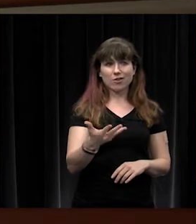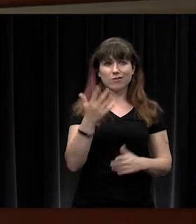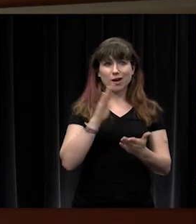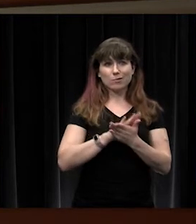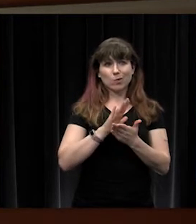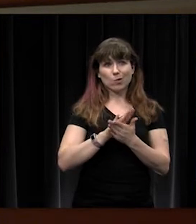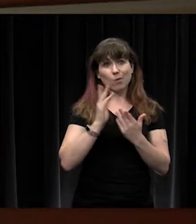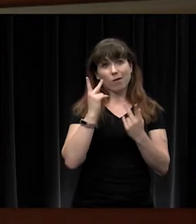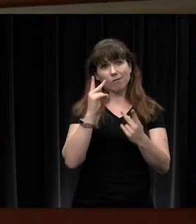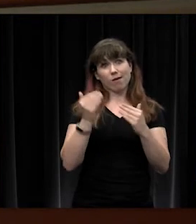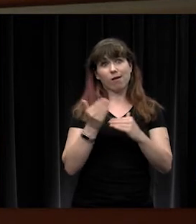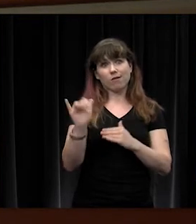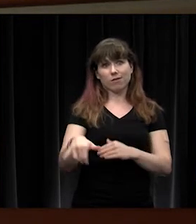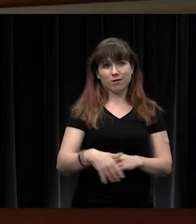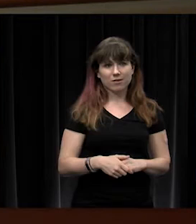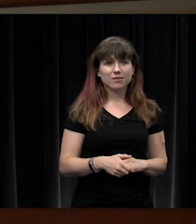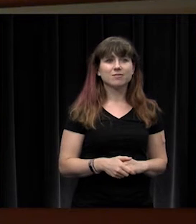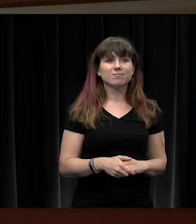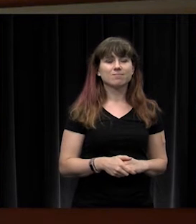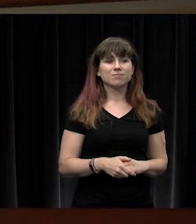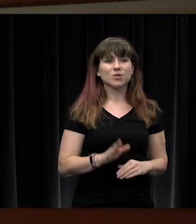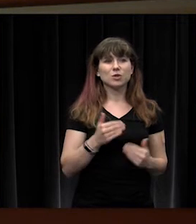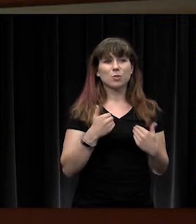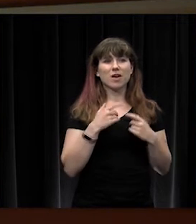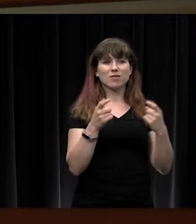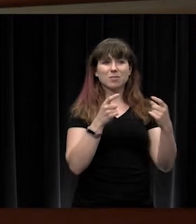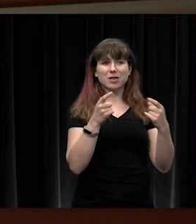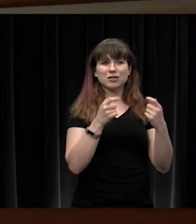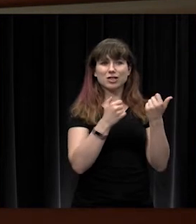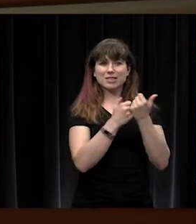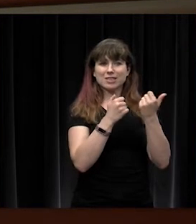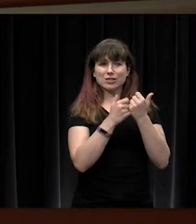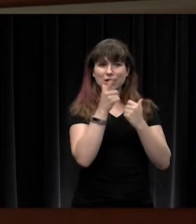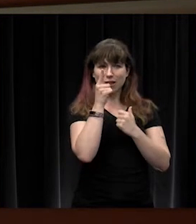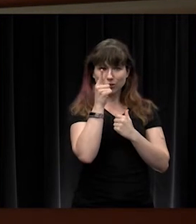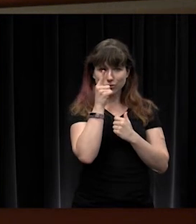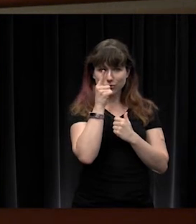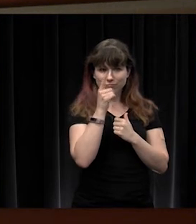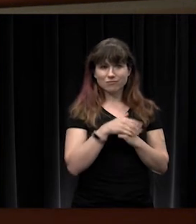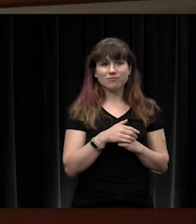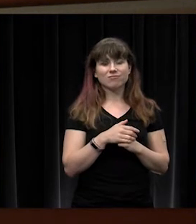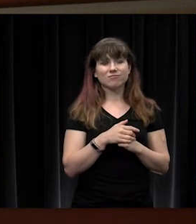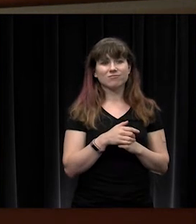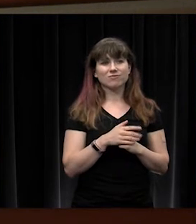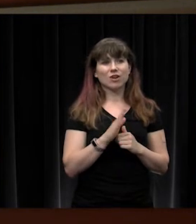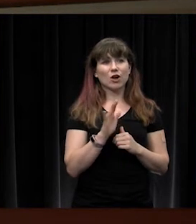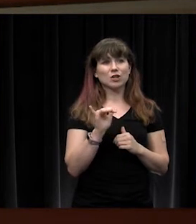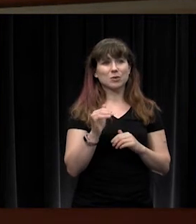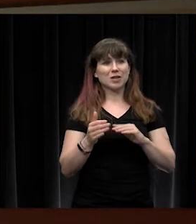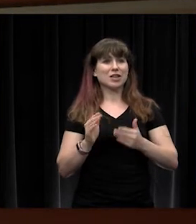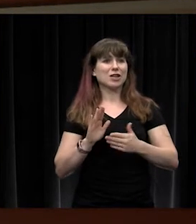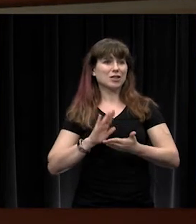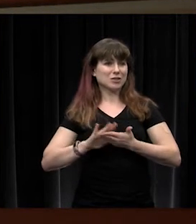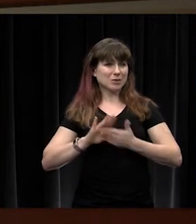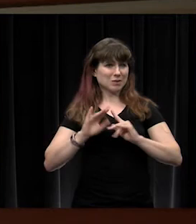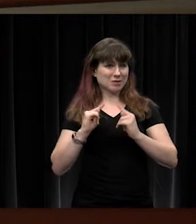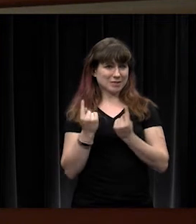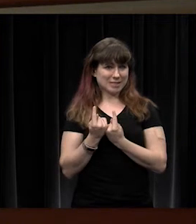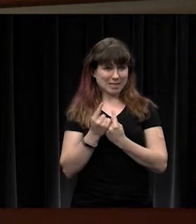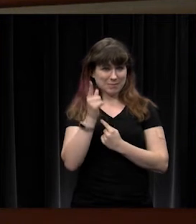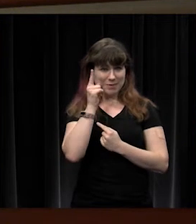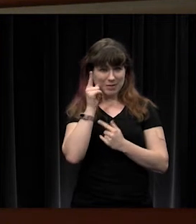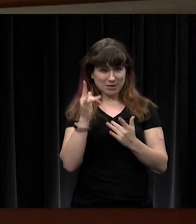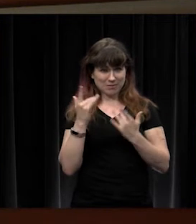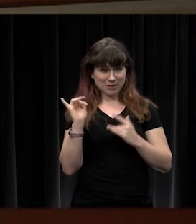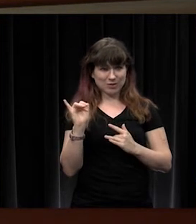after that. And then we're having an administrative assistance luncheon, and we're doing a custodial luncheon, which will be now moved